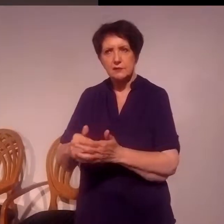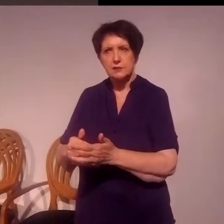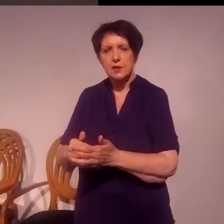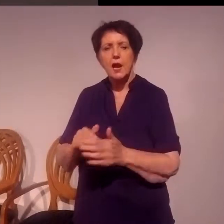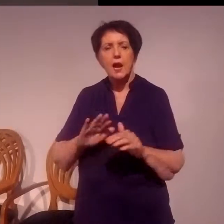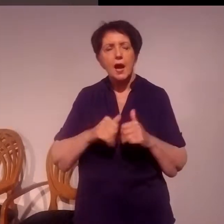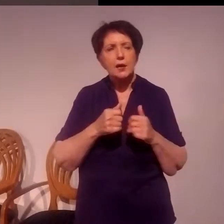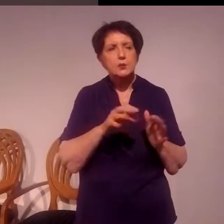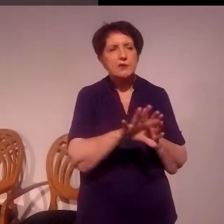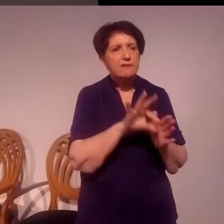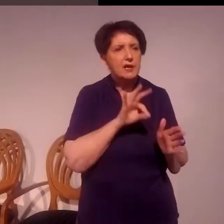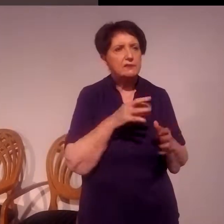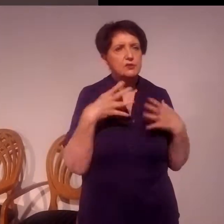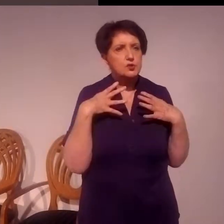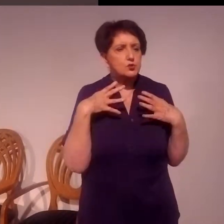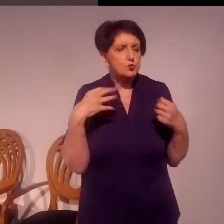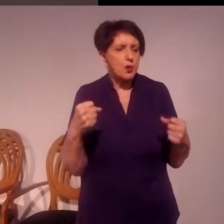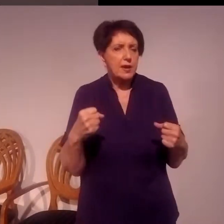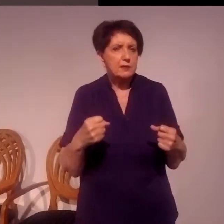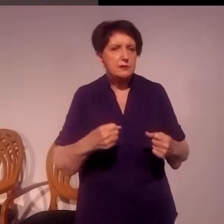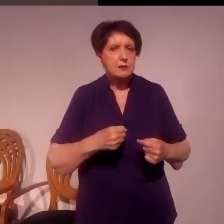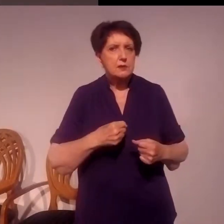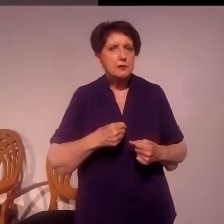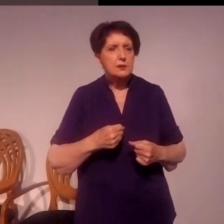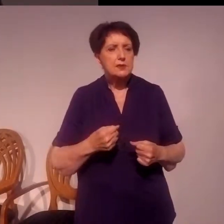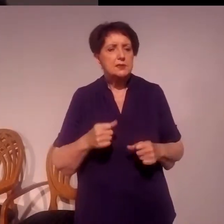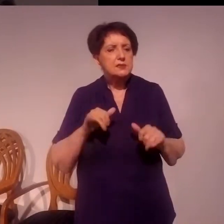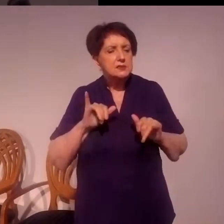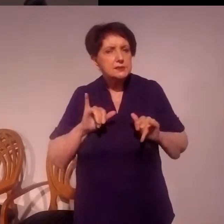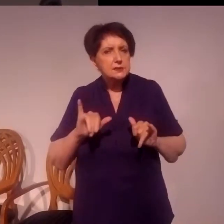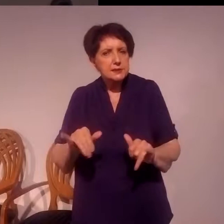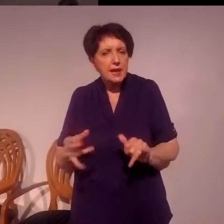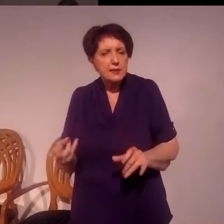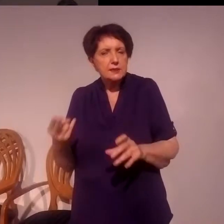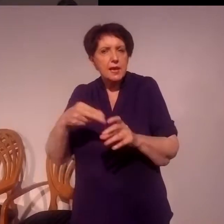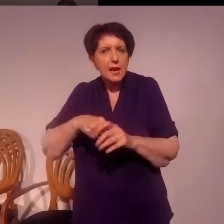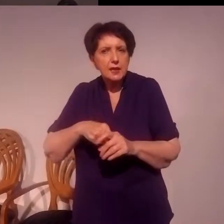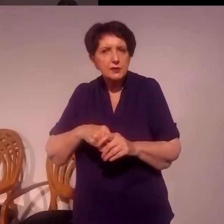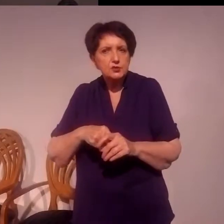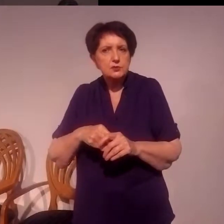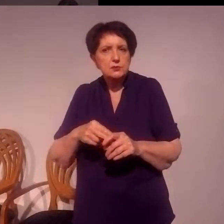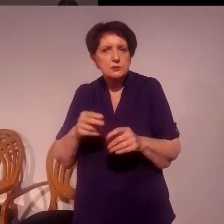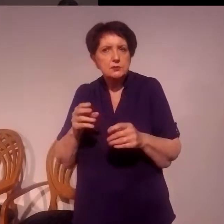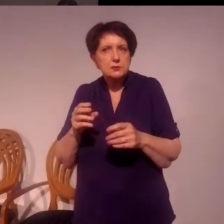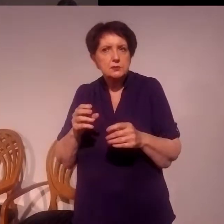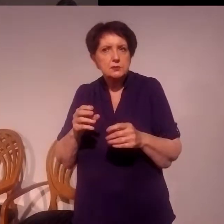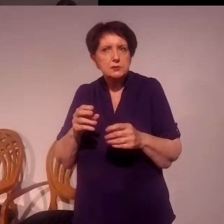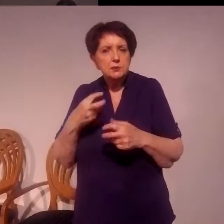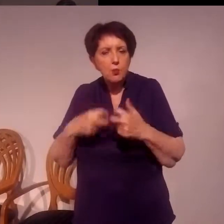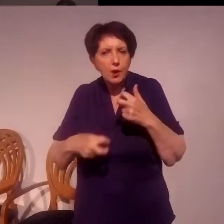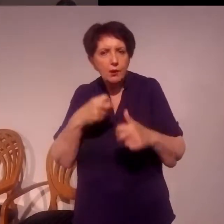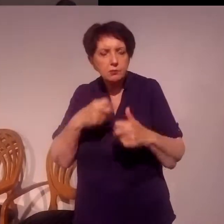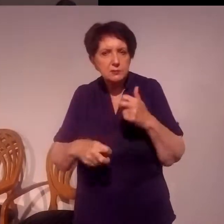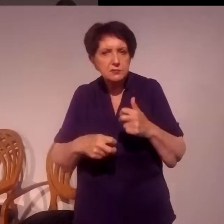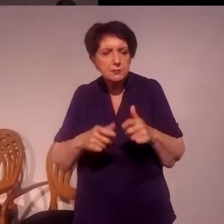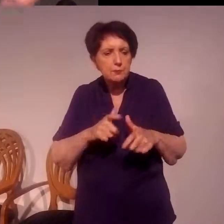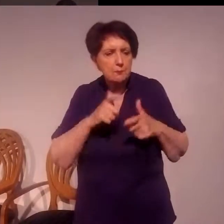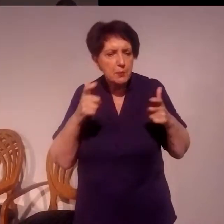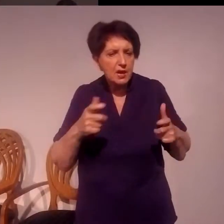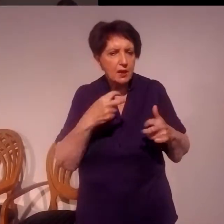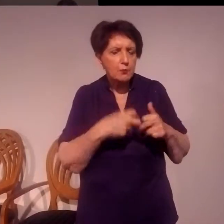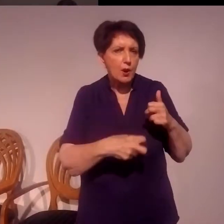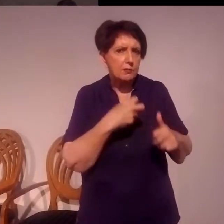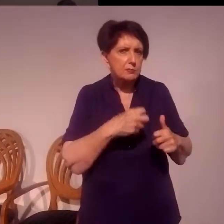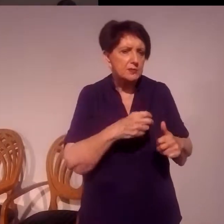the strength to stay engaged in issues, big issues? Issues like